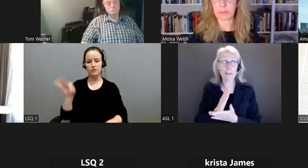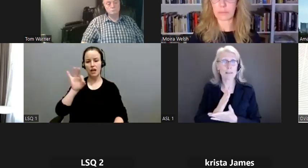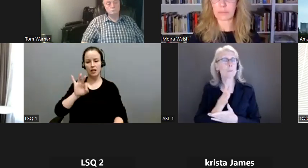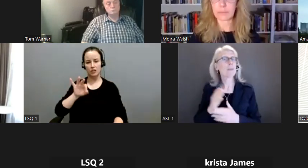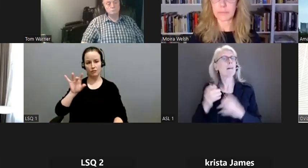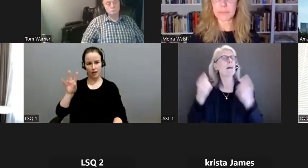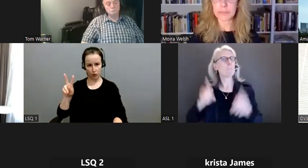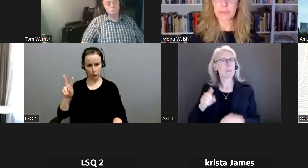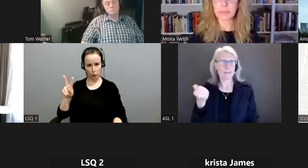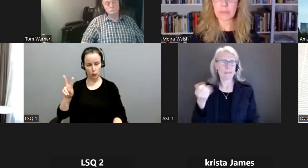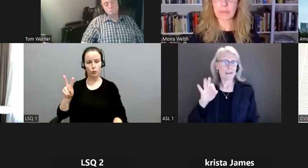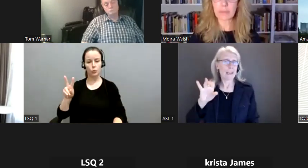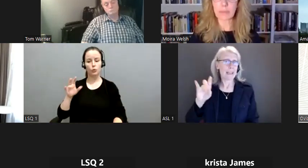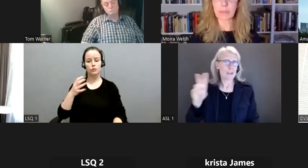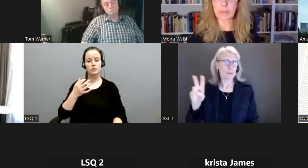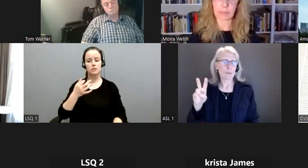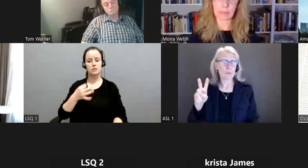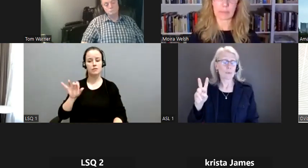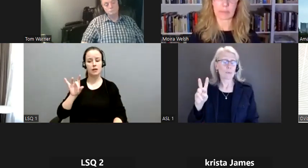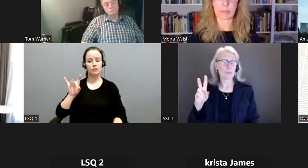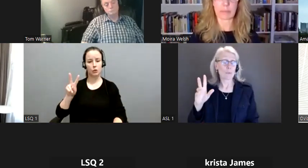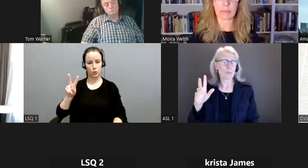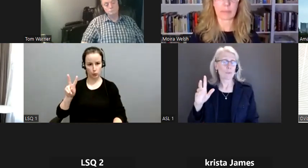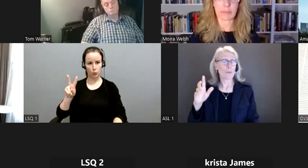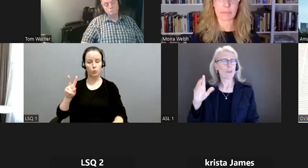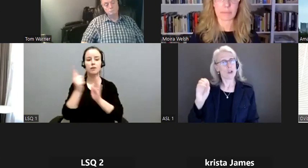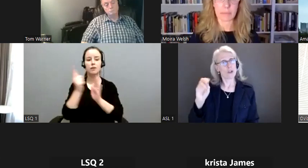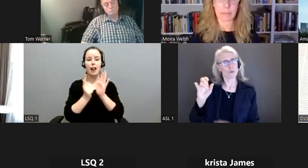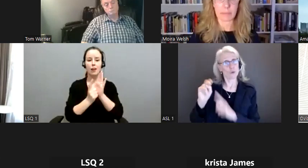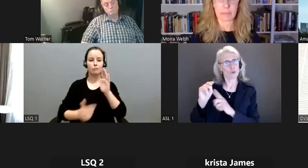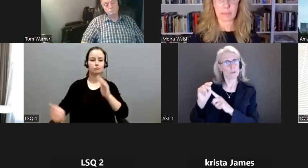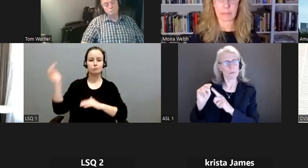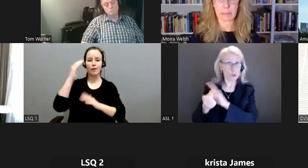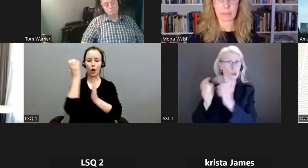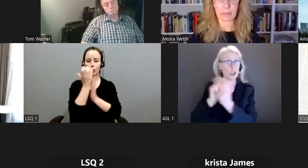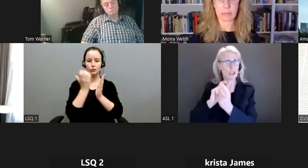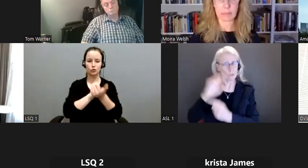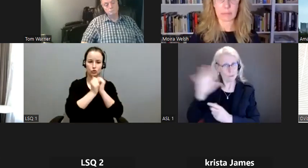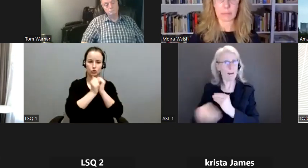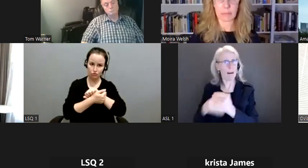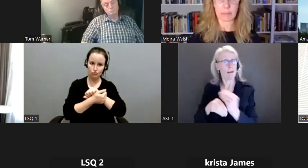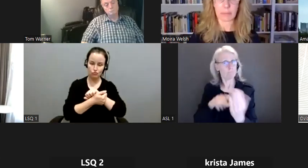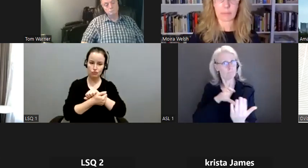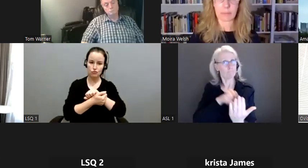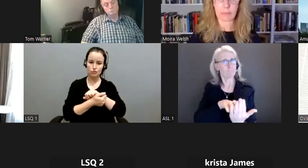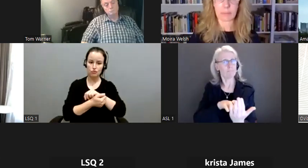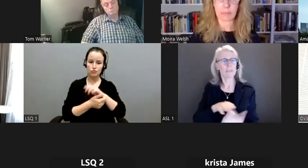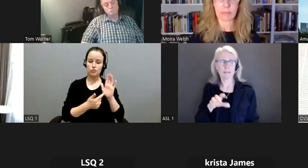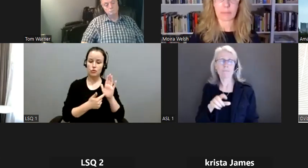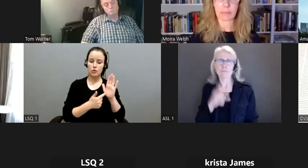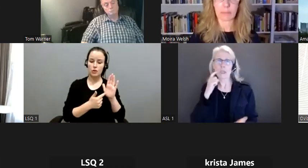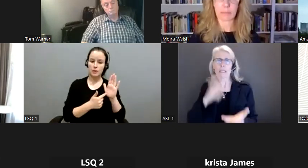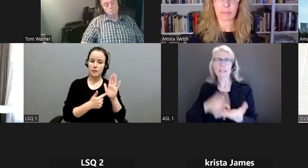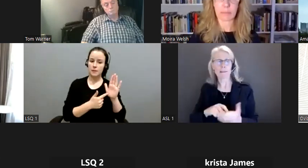changed, the Supreme Law was changed, the Constitution that recognized treaty and Aboriginal